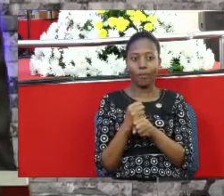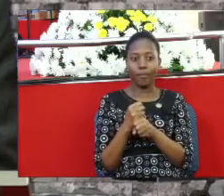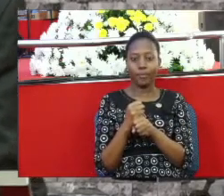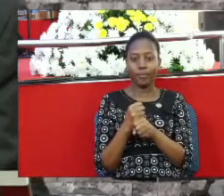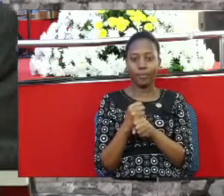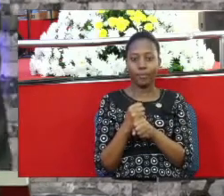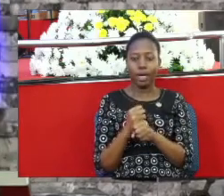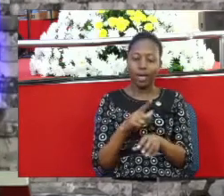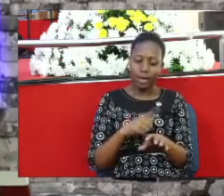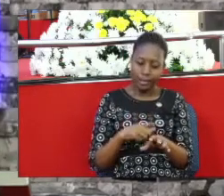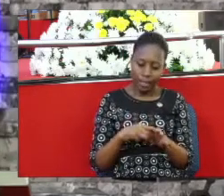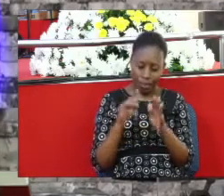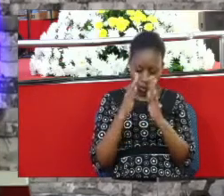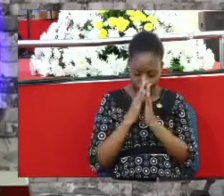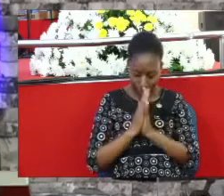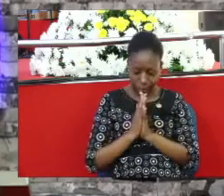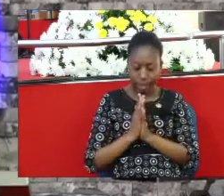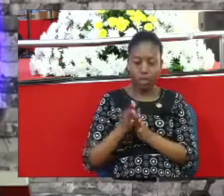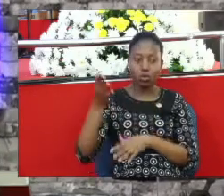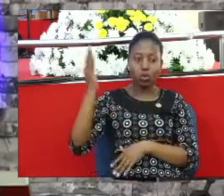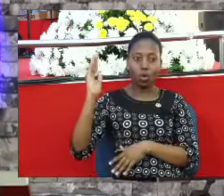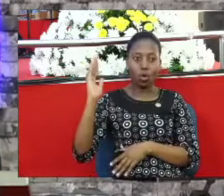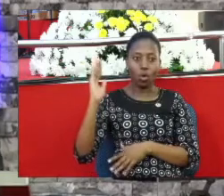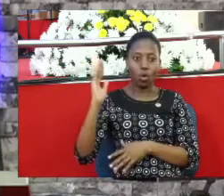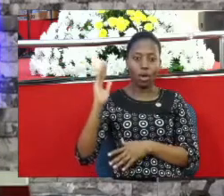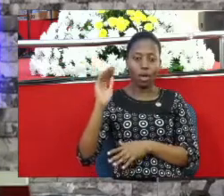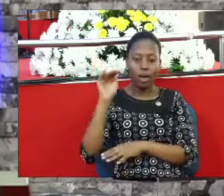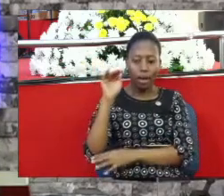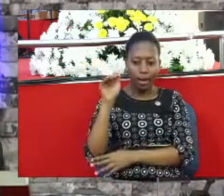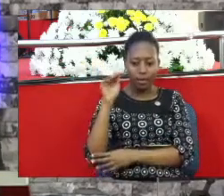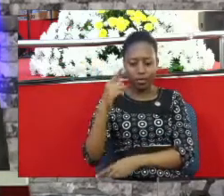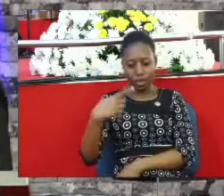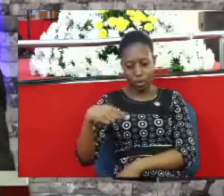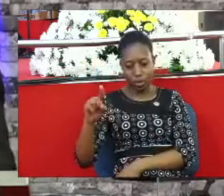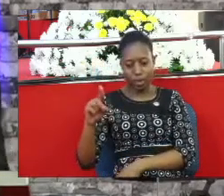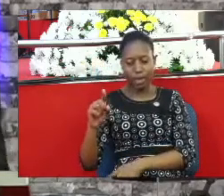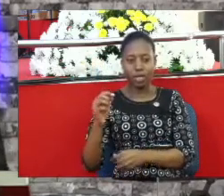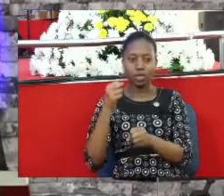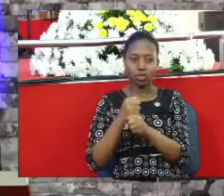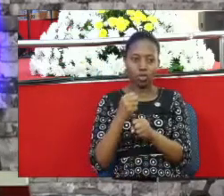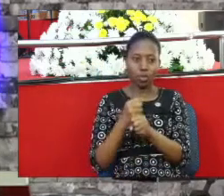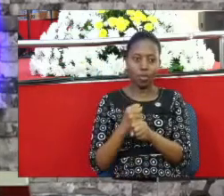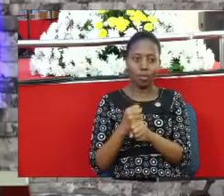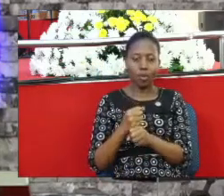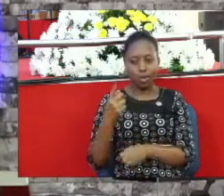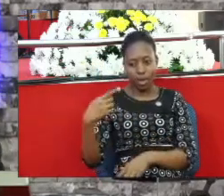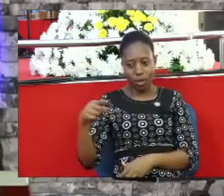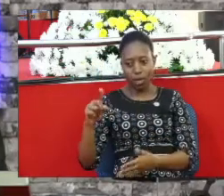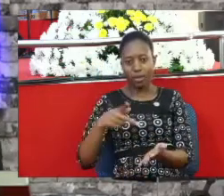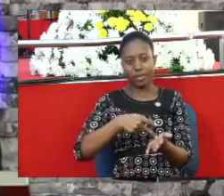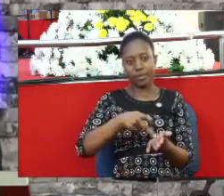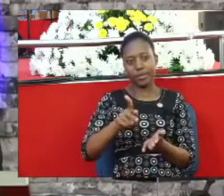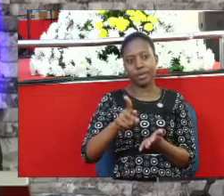the Lord, I'm expecting to receive the right job with the right pay. I'm not looking for any